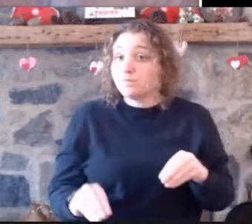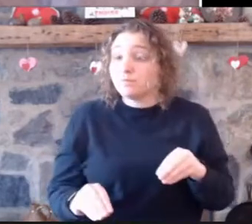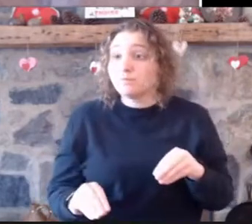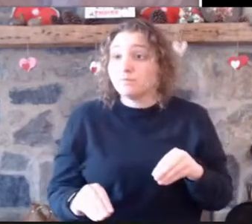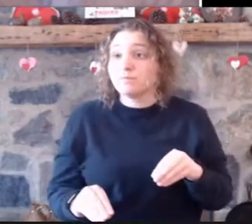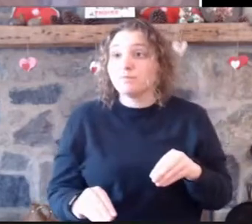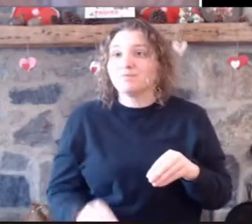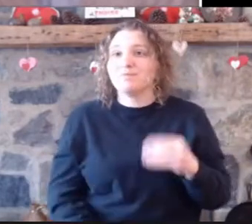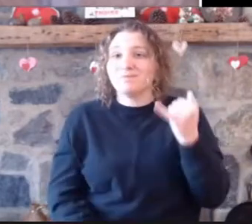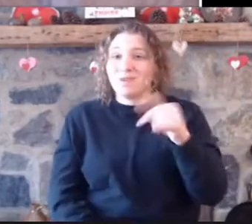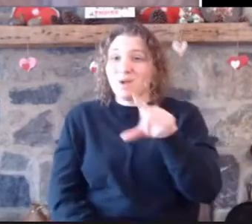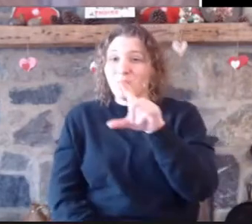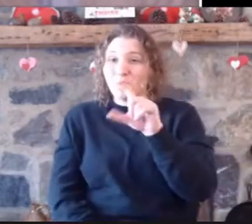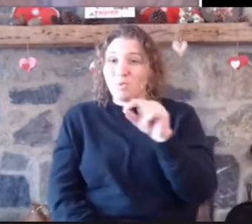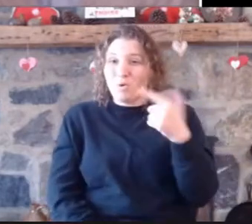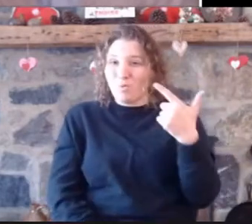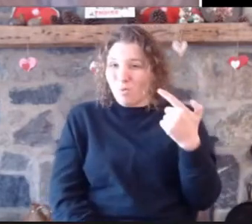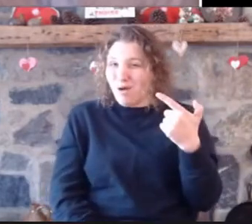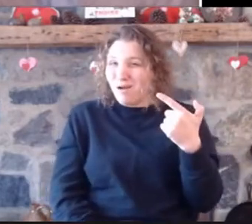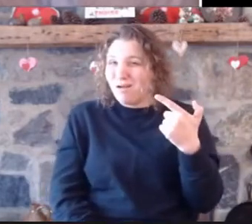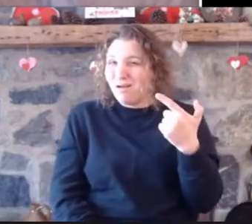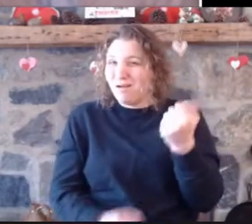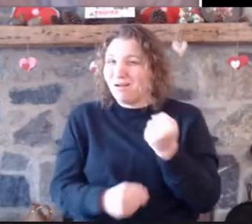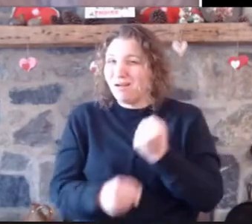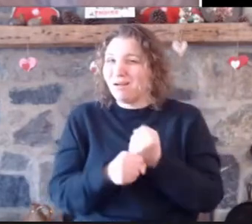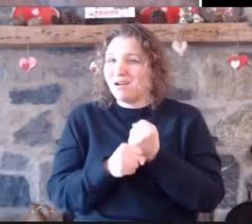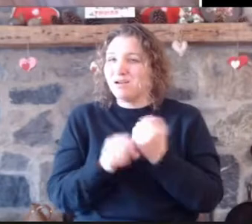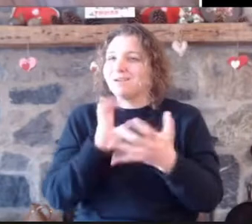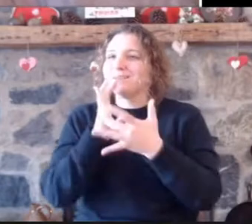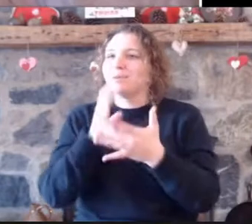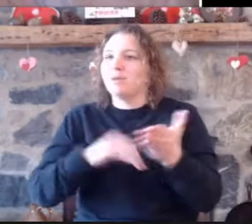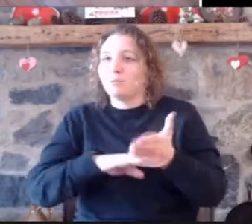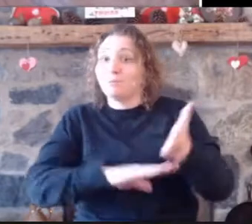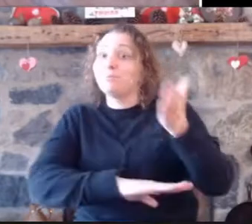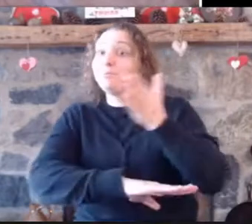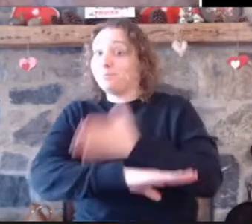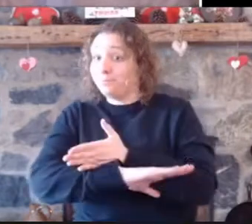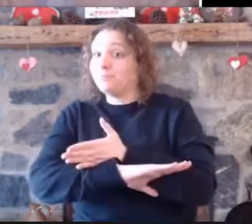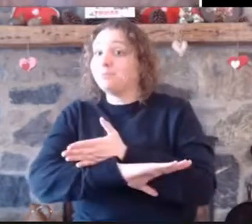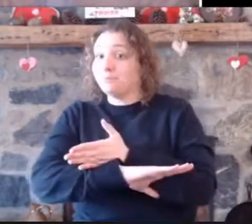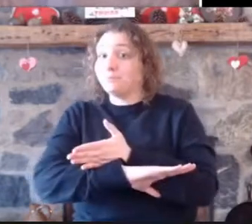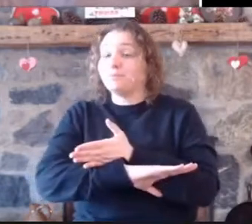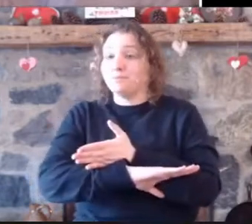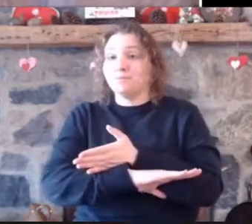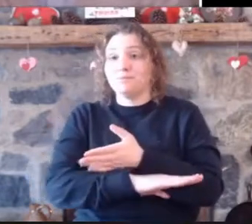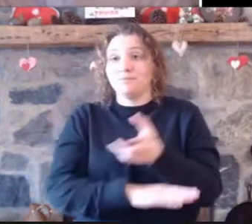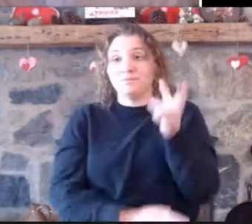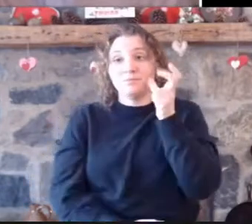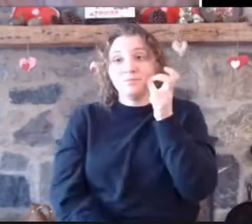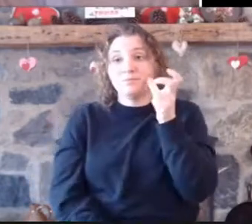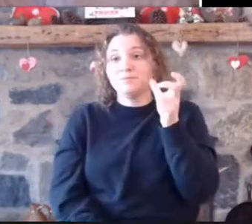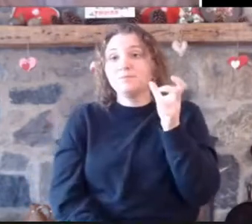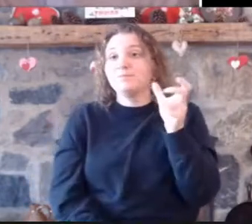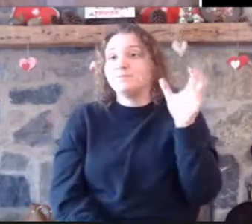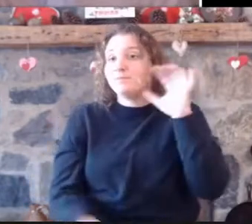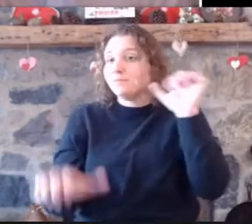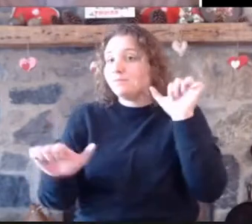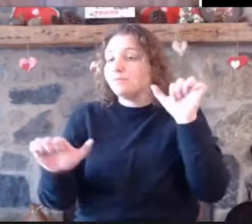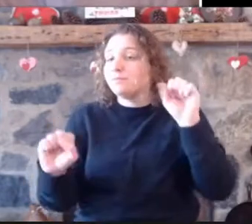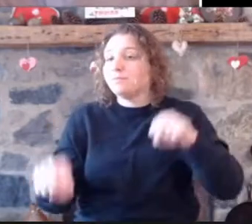Well, we're in 2021, and our technology has gotten better. Audio, please, gentlemen.